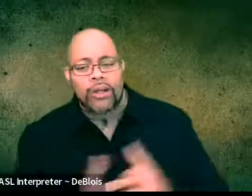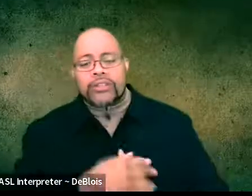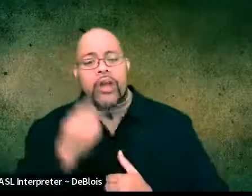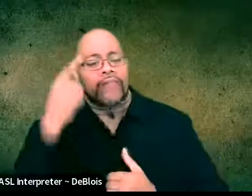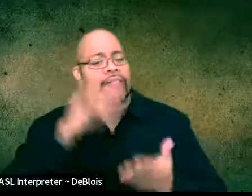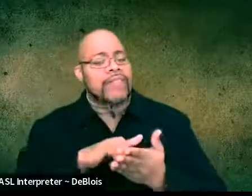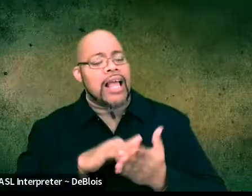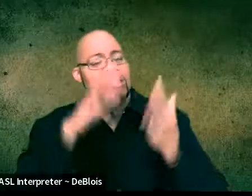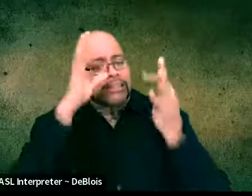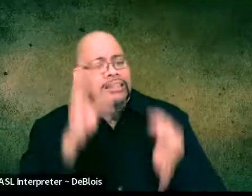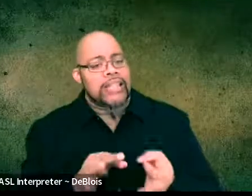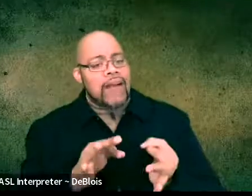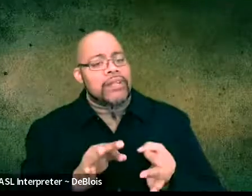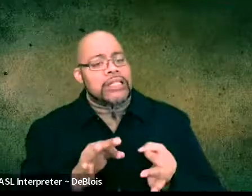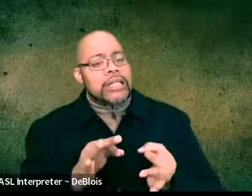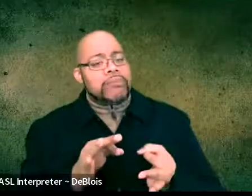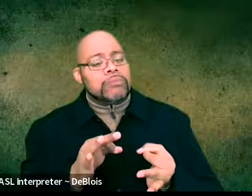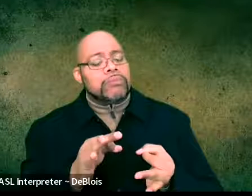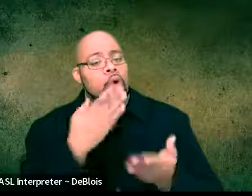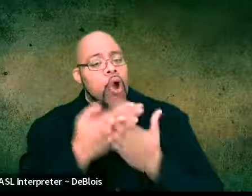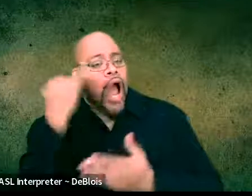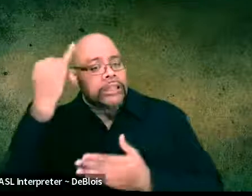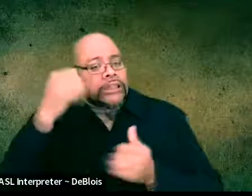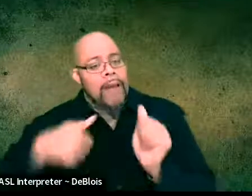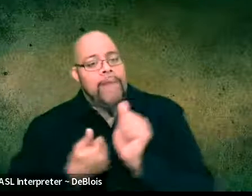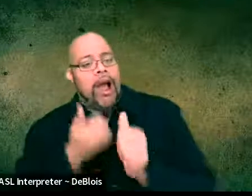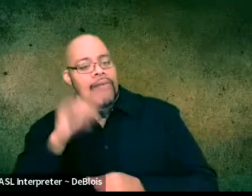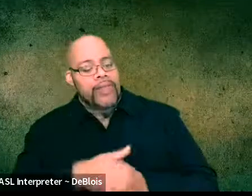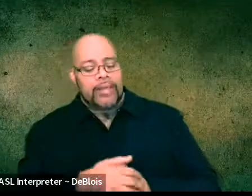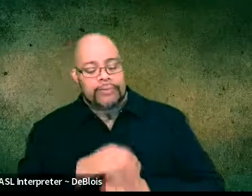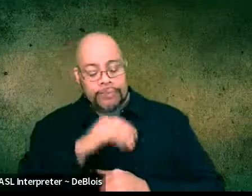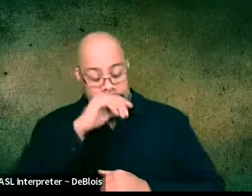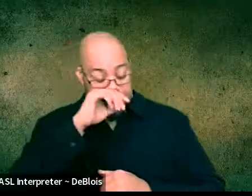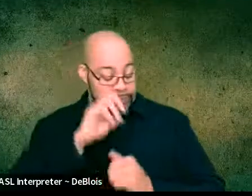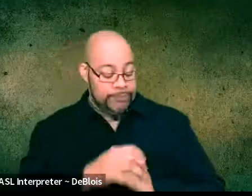think that was definitely the idea behind BIMS Bites.